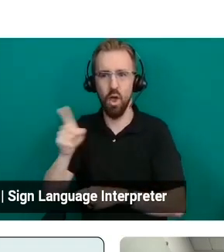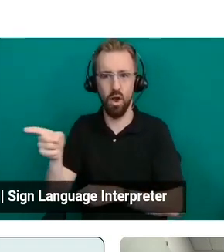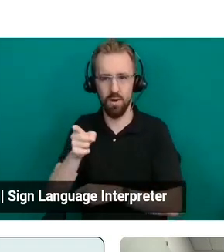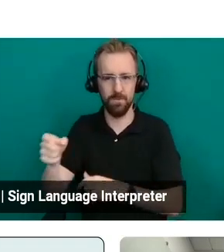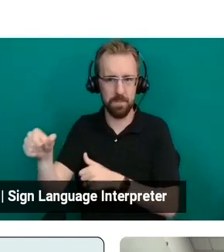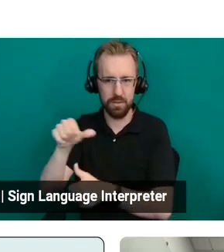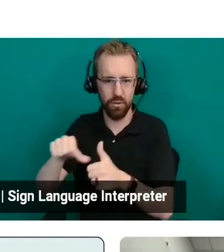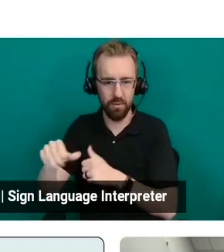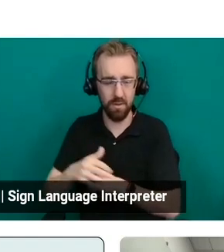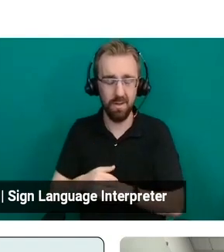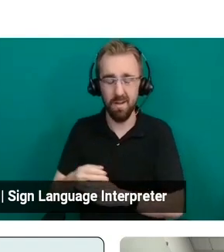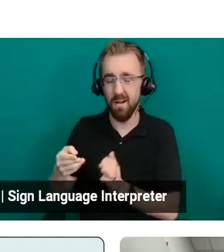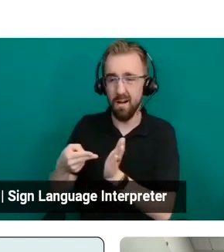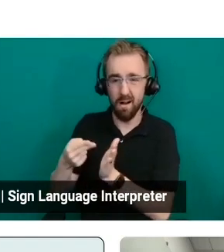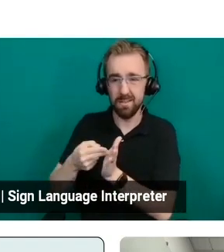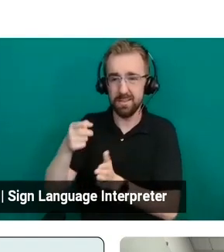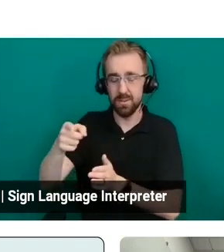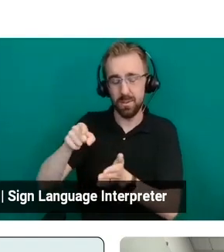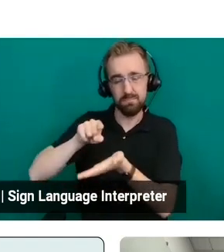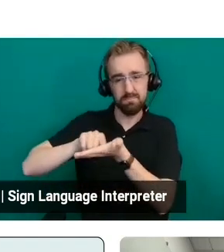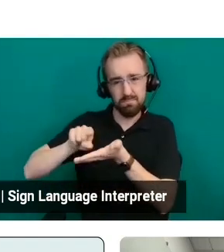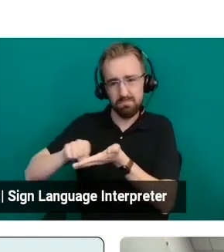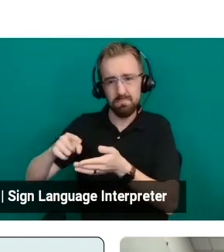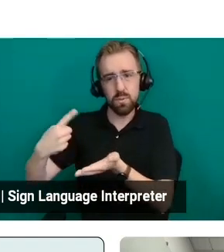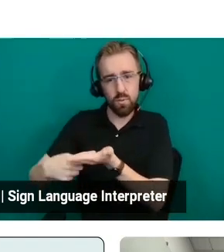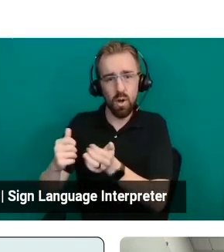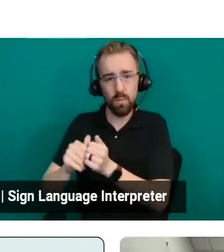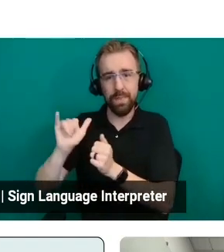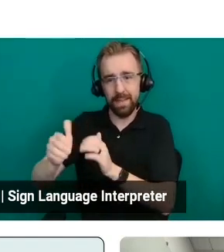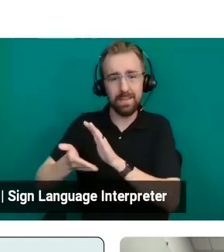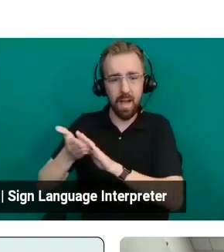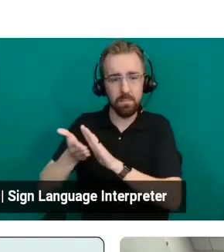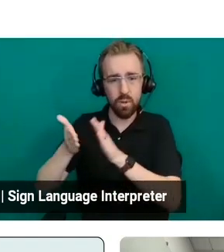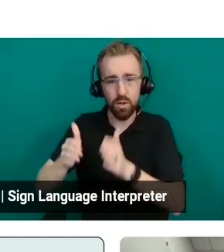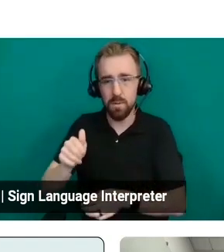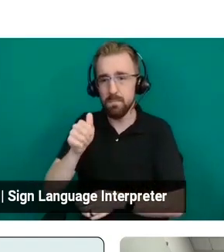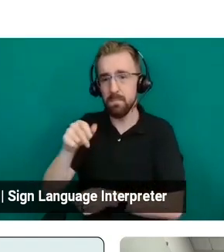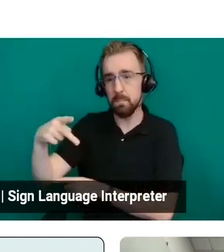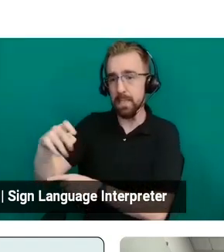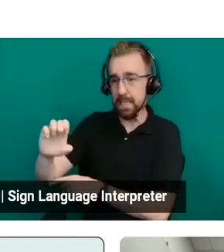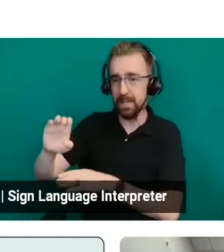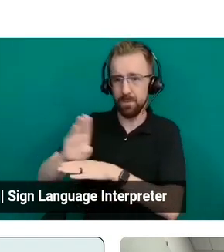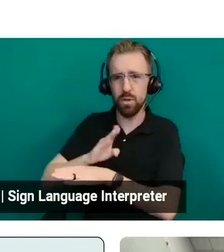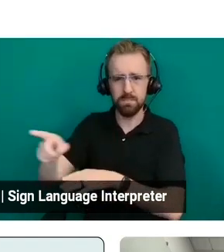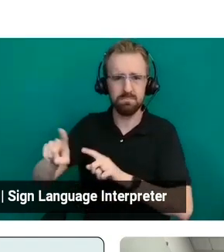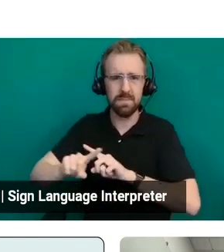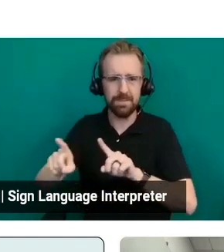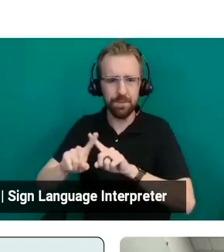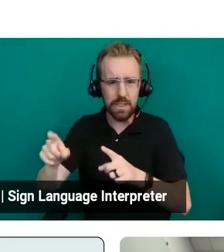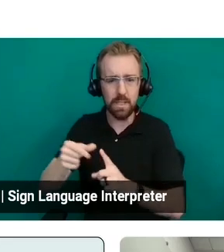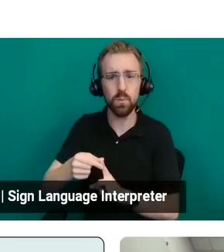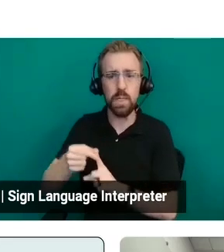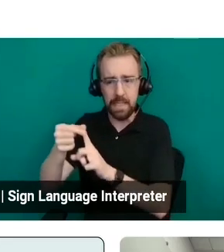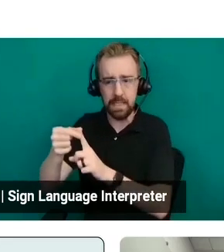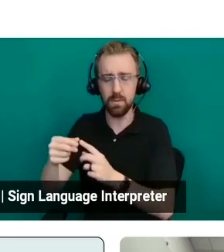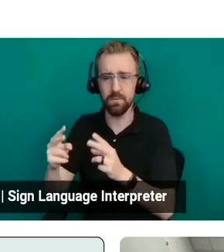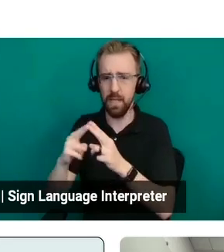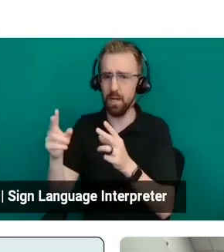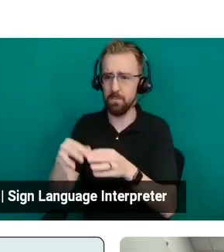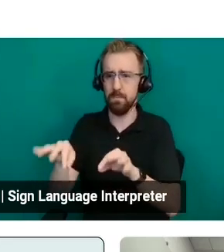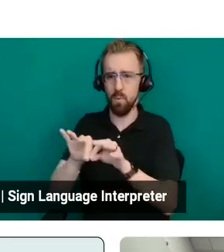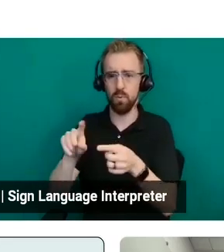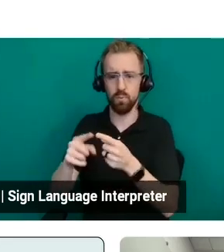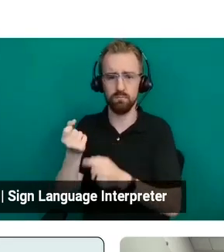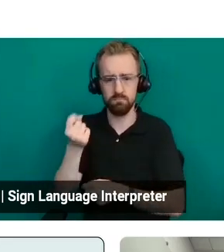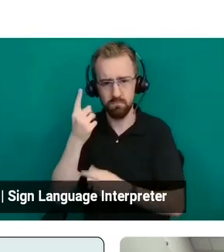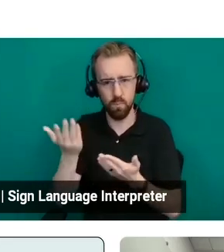I think honestly, as you dig in and actually talk to these operators at these private equity firms, they are different and they are unique. So it's very important to understand